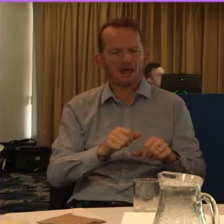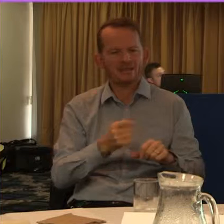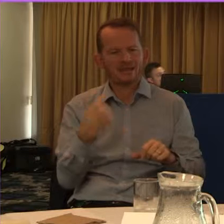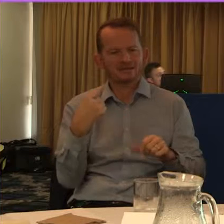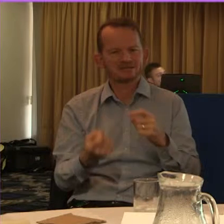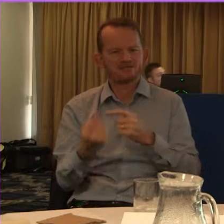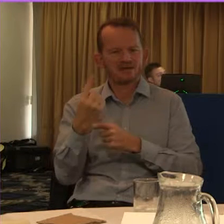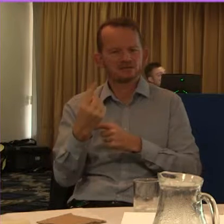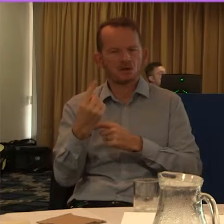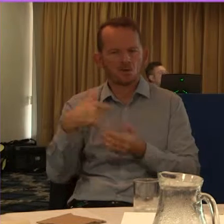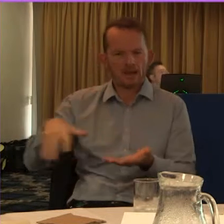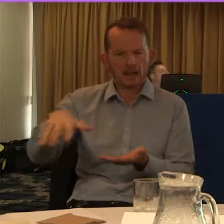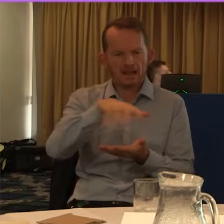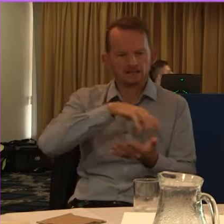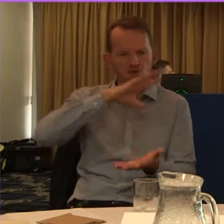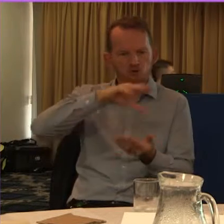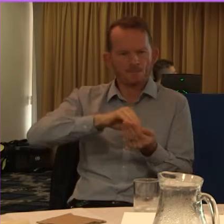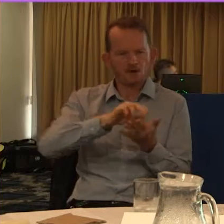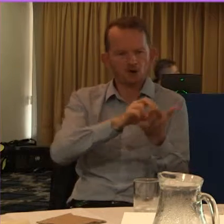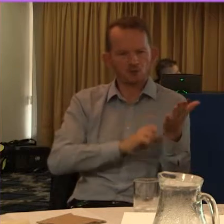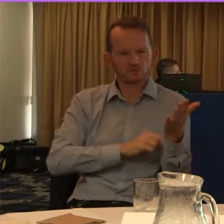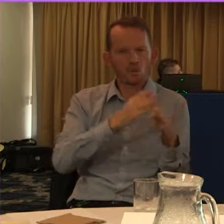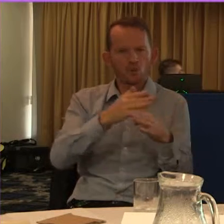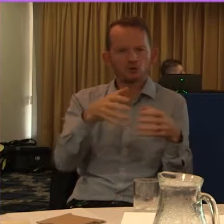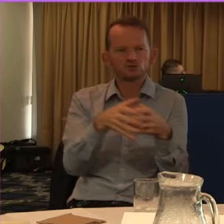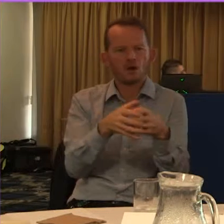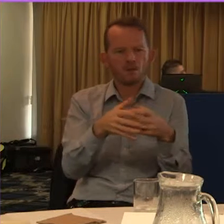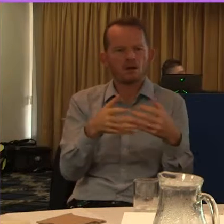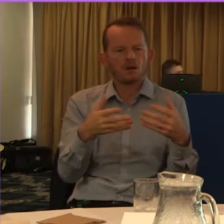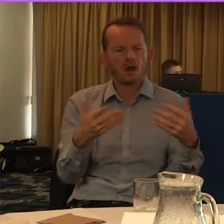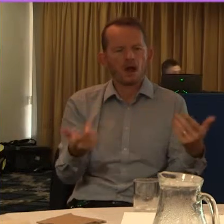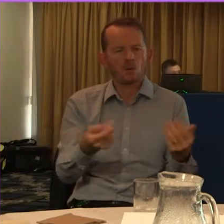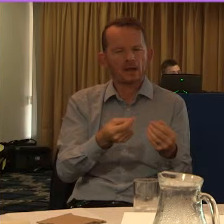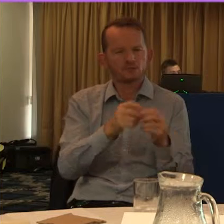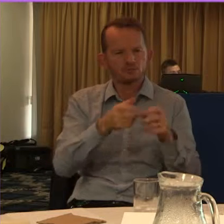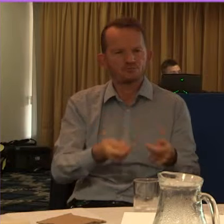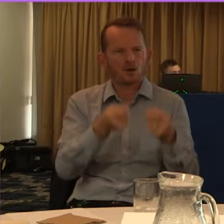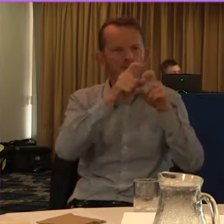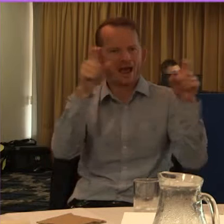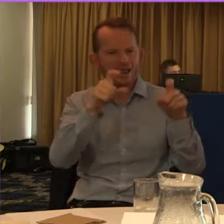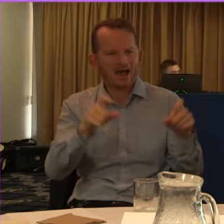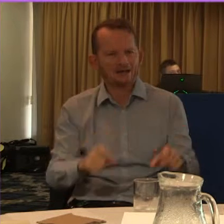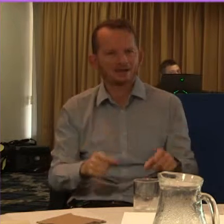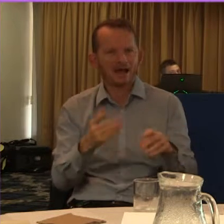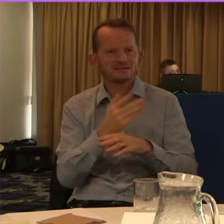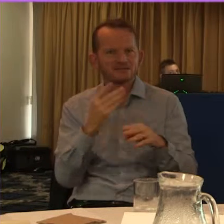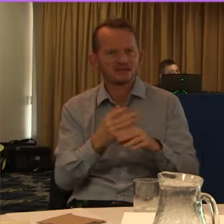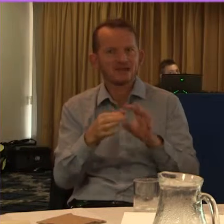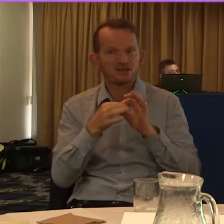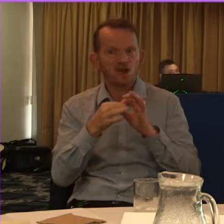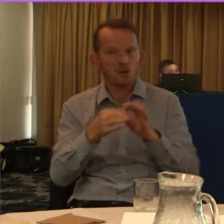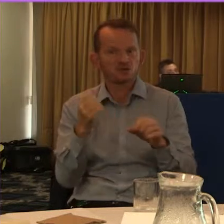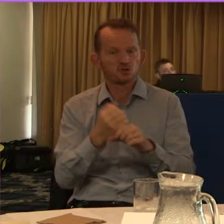following our last event, those of you who are here, we collated the summary notes from the workshop, and I think I'd like to highlight some of the activities that the network has